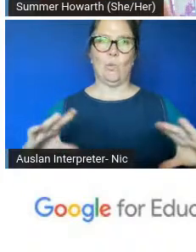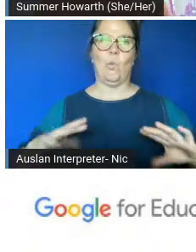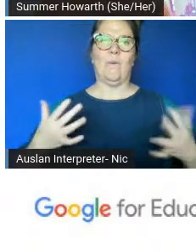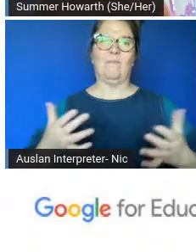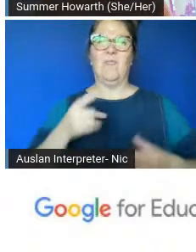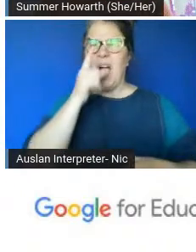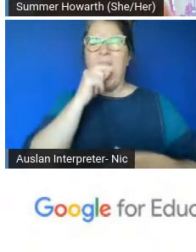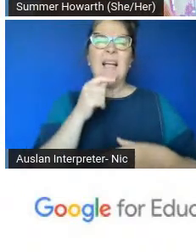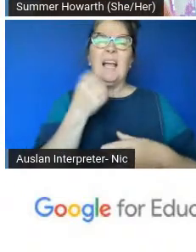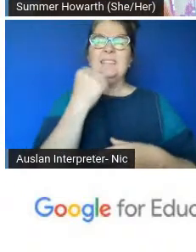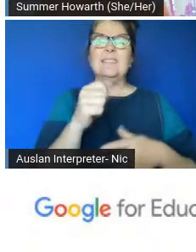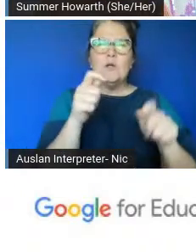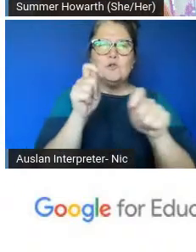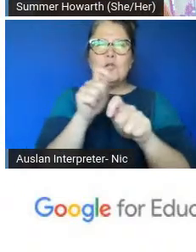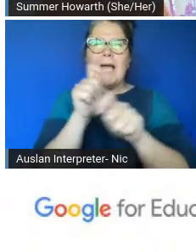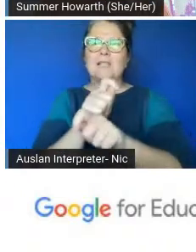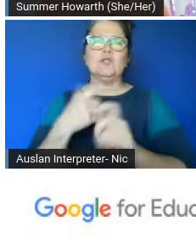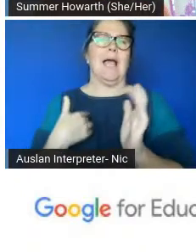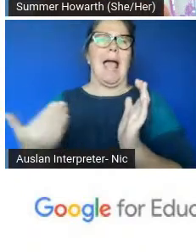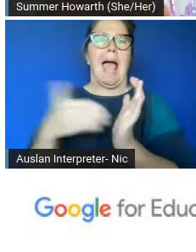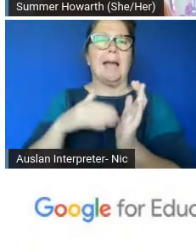adapt that and say, Georgina,